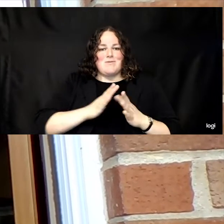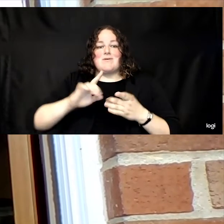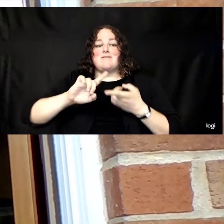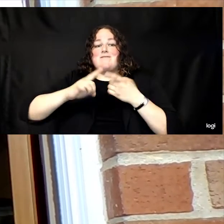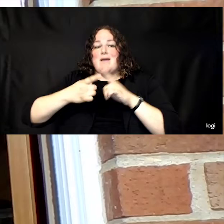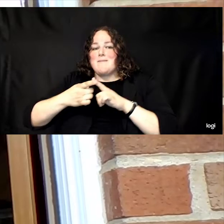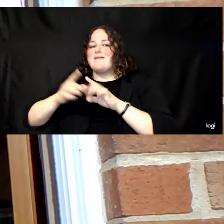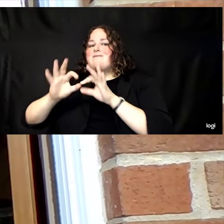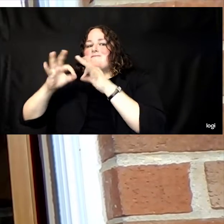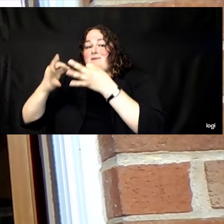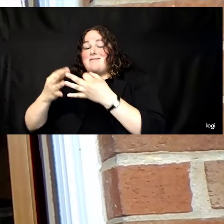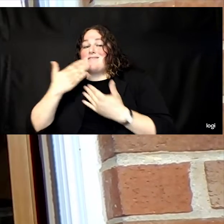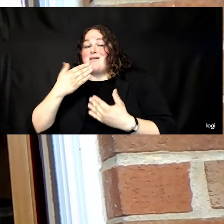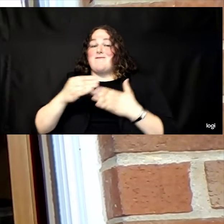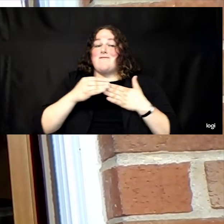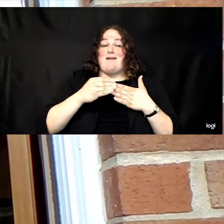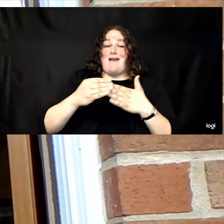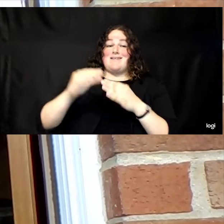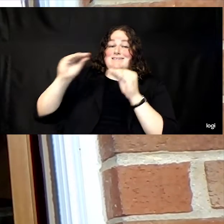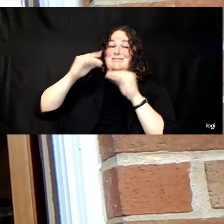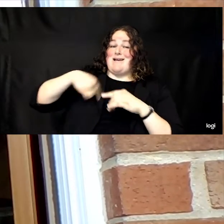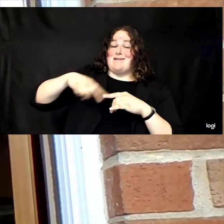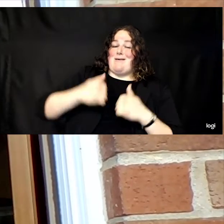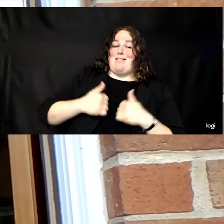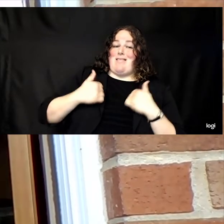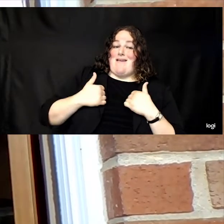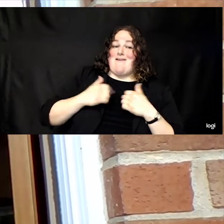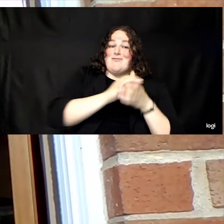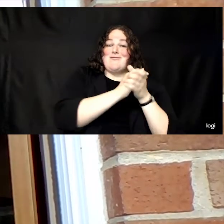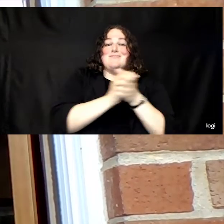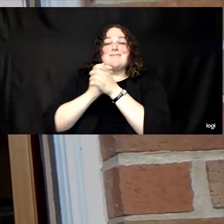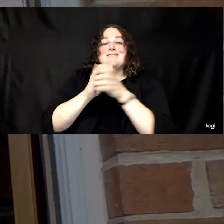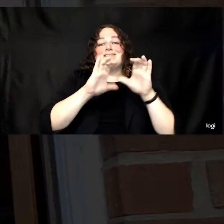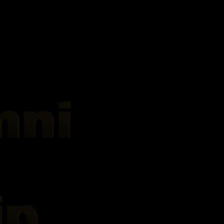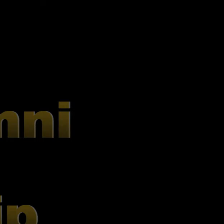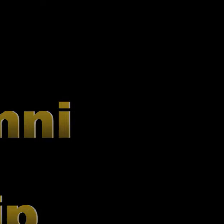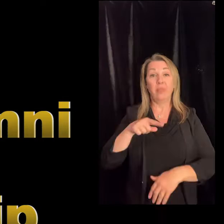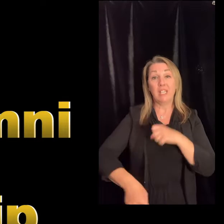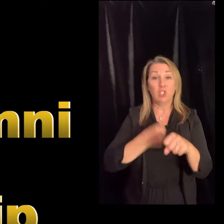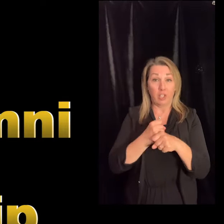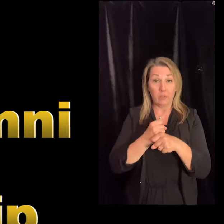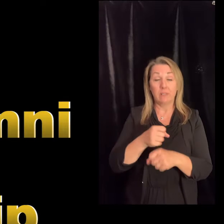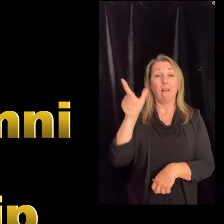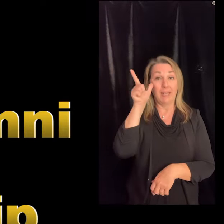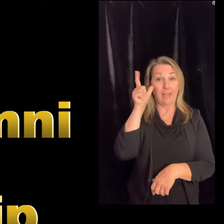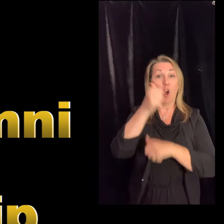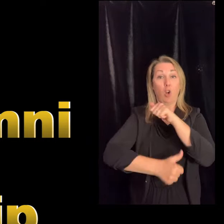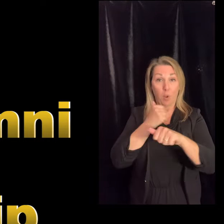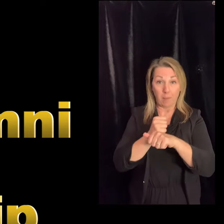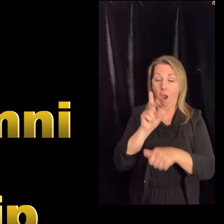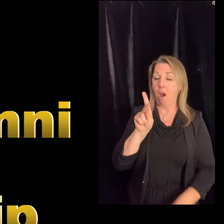and teaching us a thing or two about life. Congratulations, class of 2020. We made it. This year's